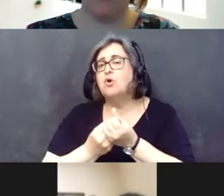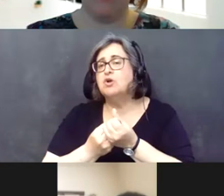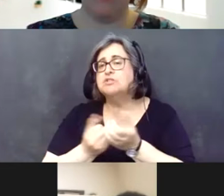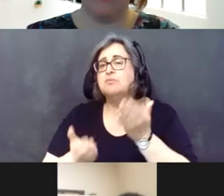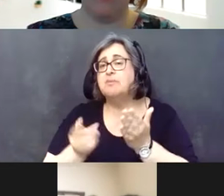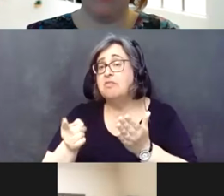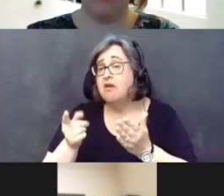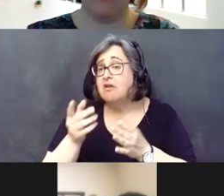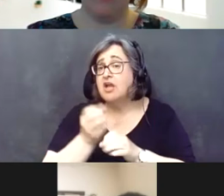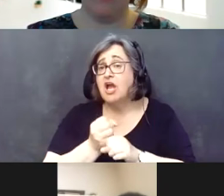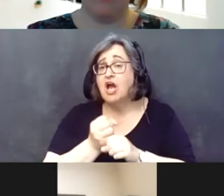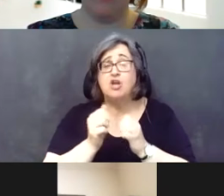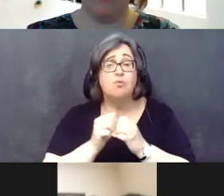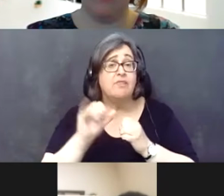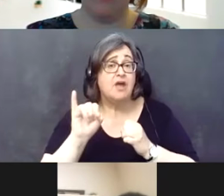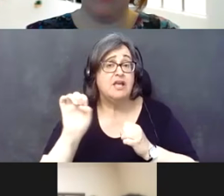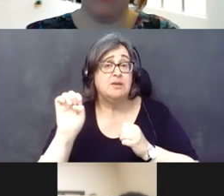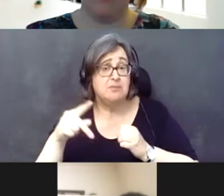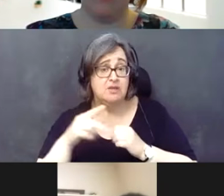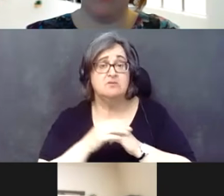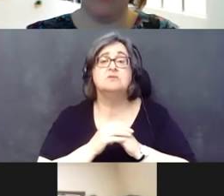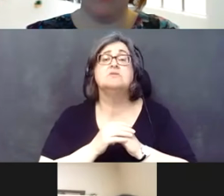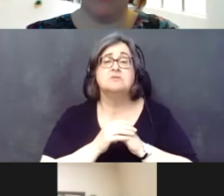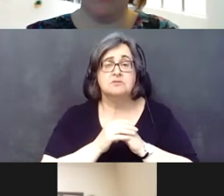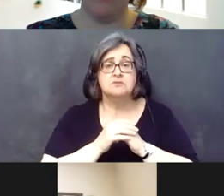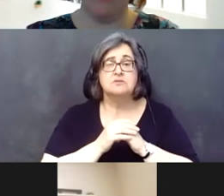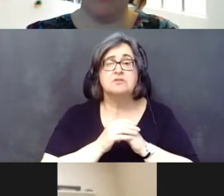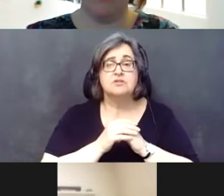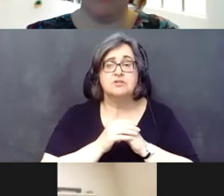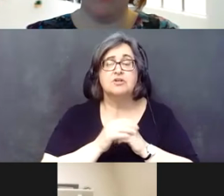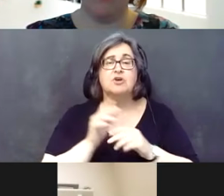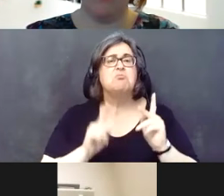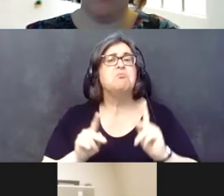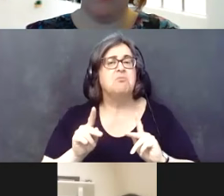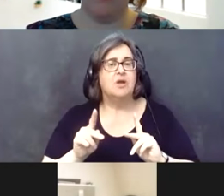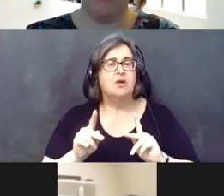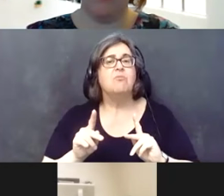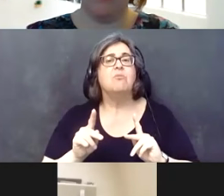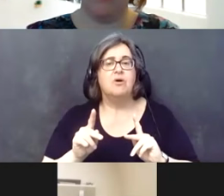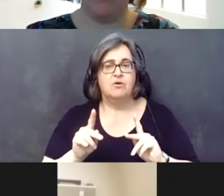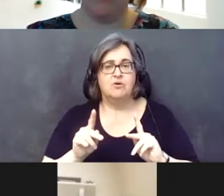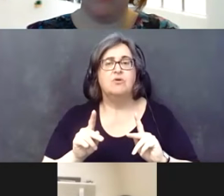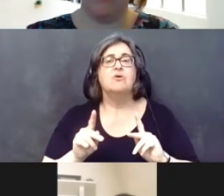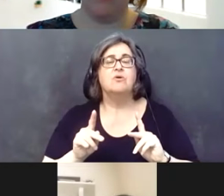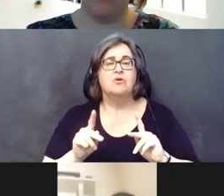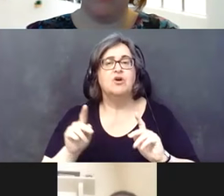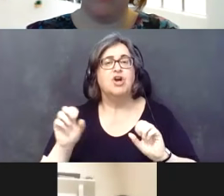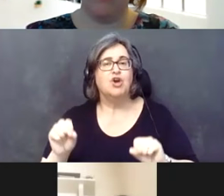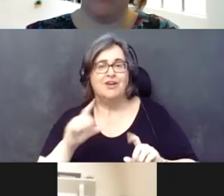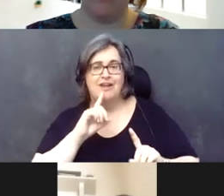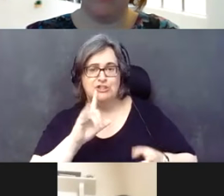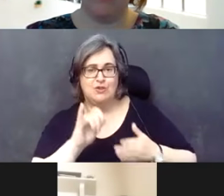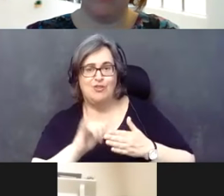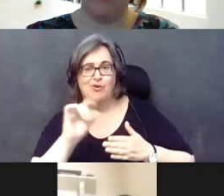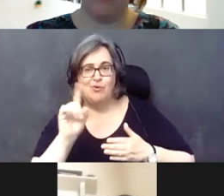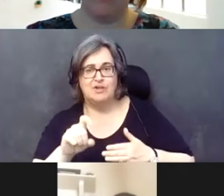got with their IEP, and people usually could tell them that, and that